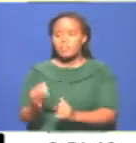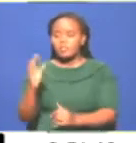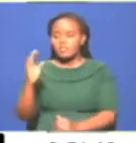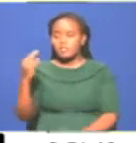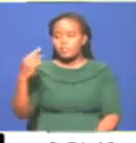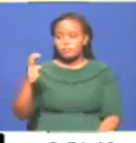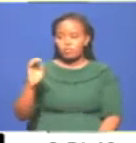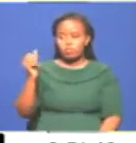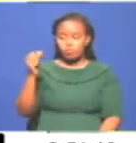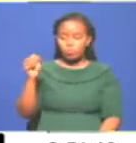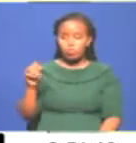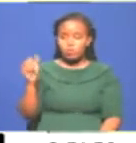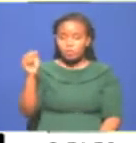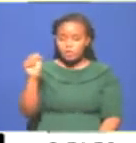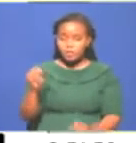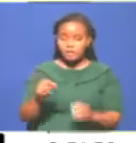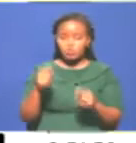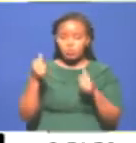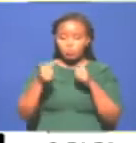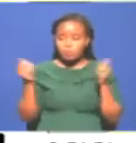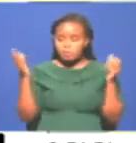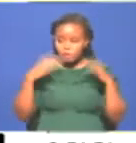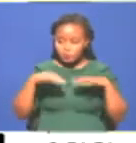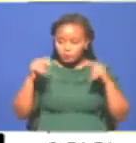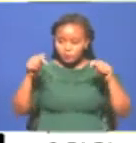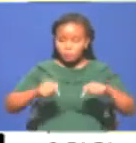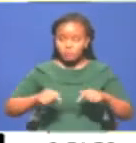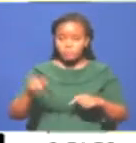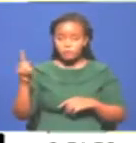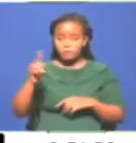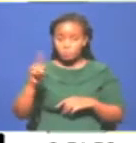close here in Nairobi. The Kenyan team clinched